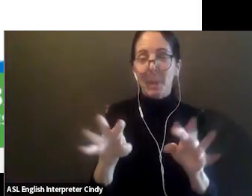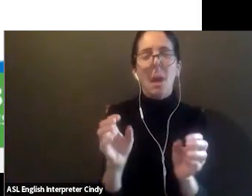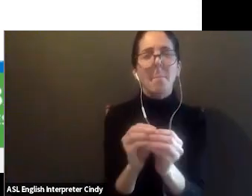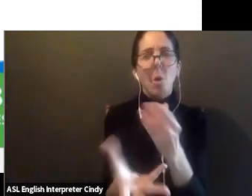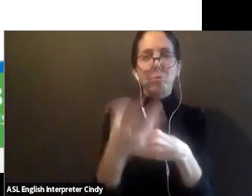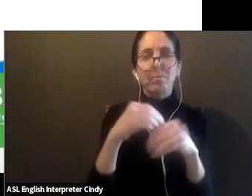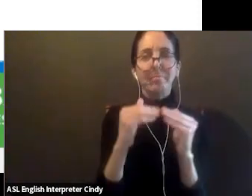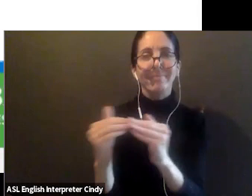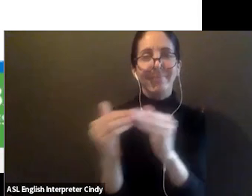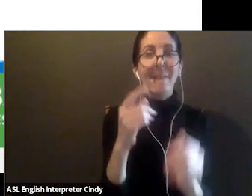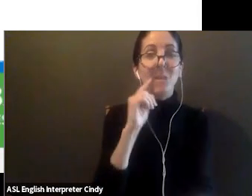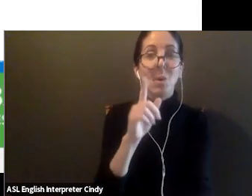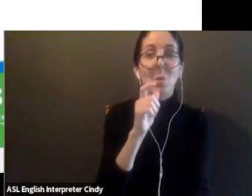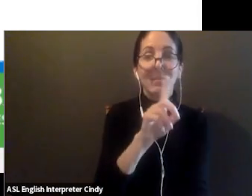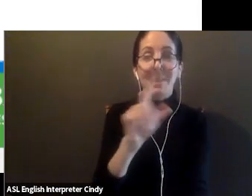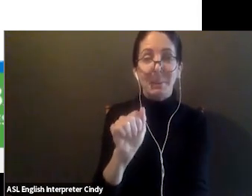people with disabilities.